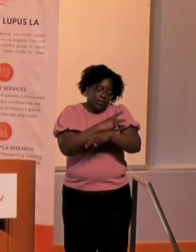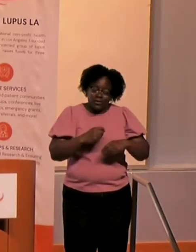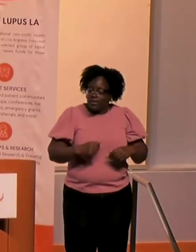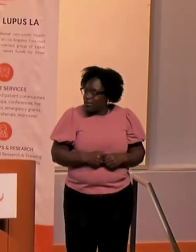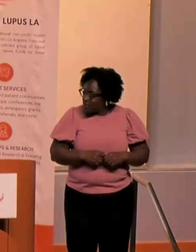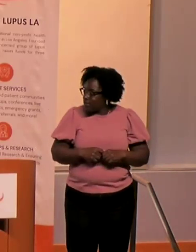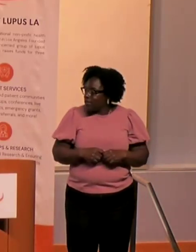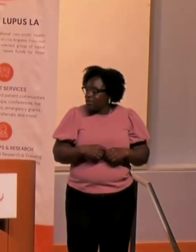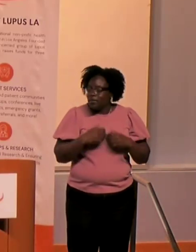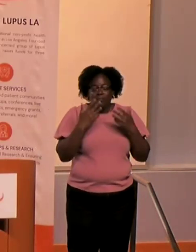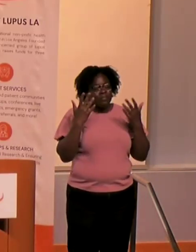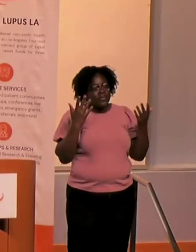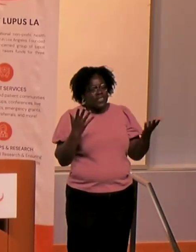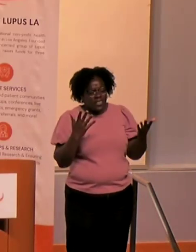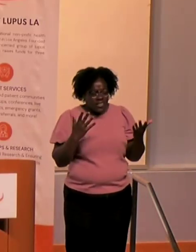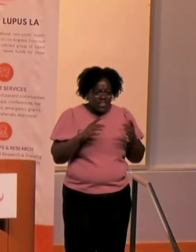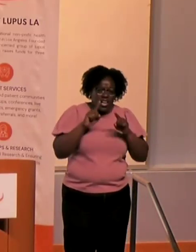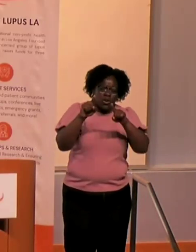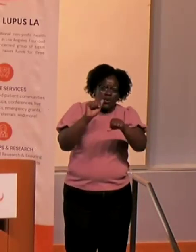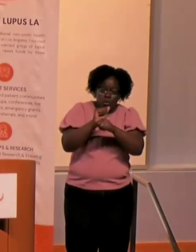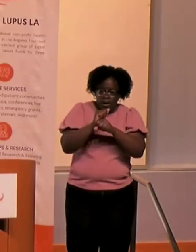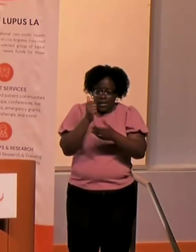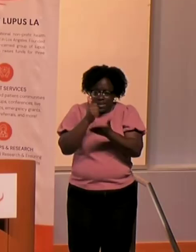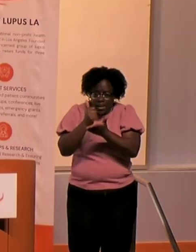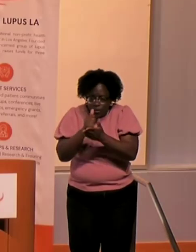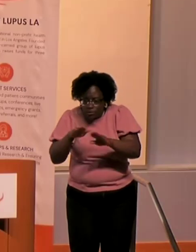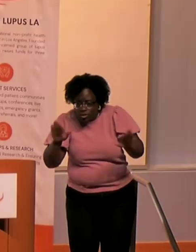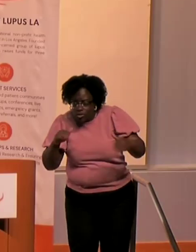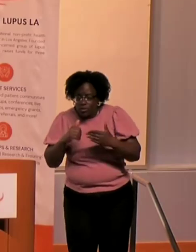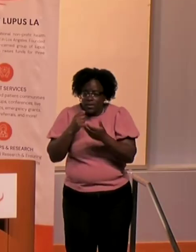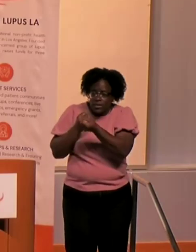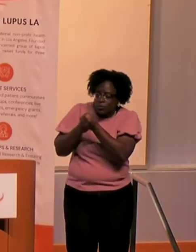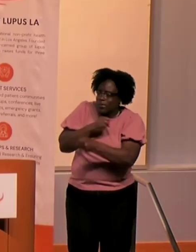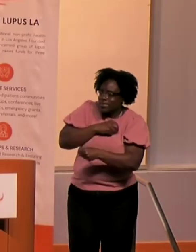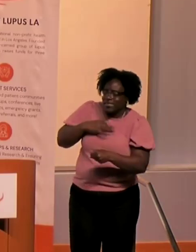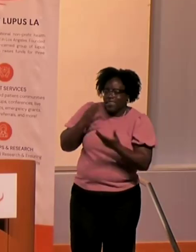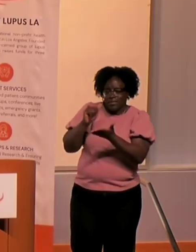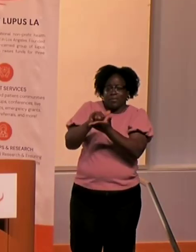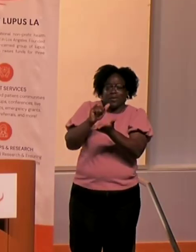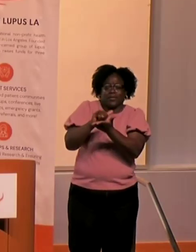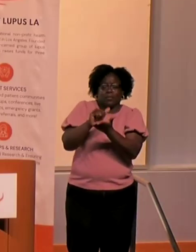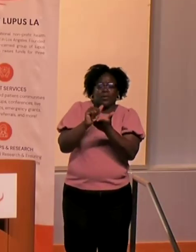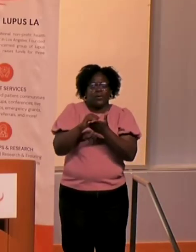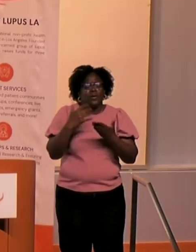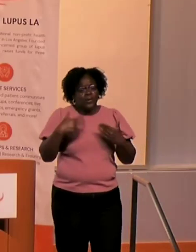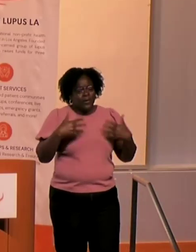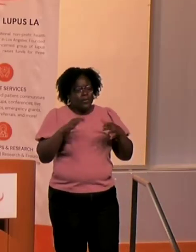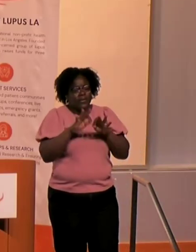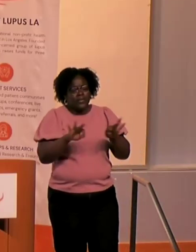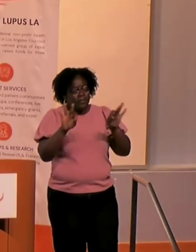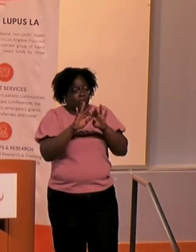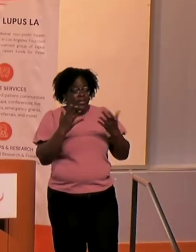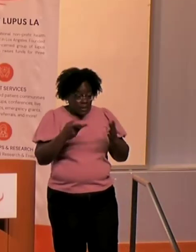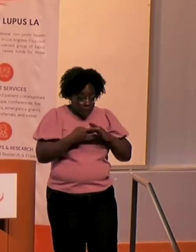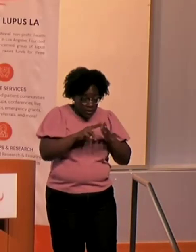then I'm not help to the children or my staff or anything. So that's very important. And you are not selfish for doing